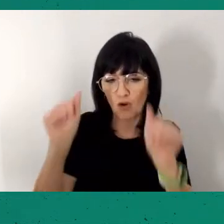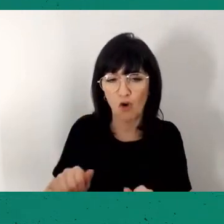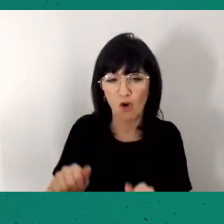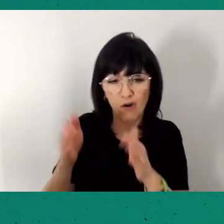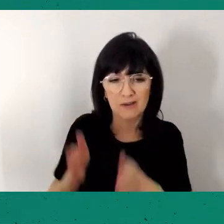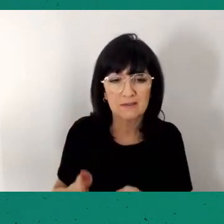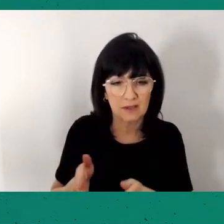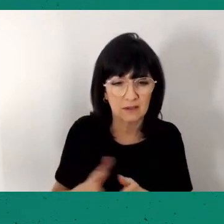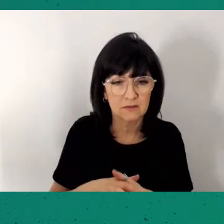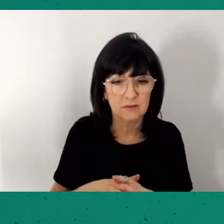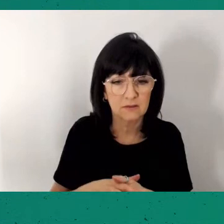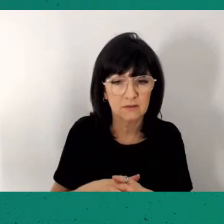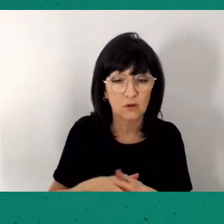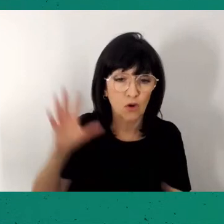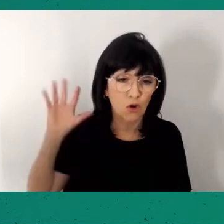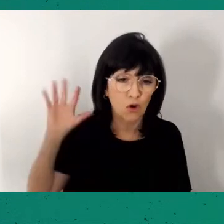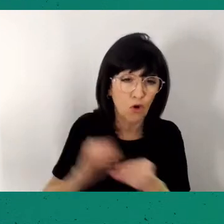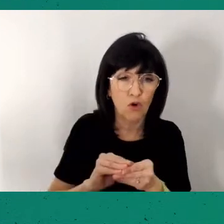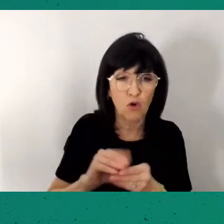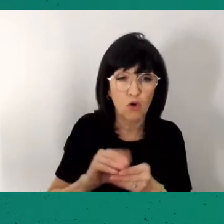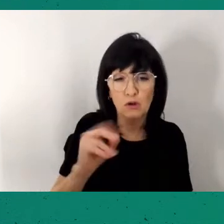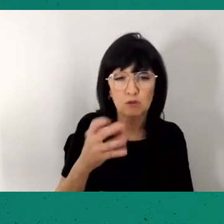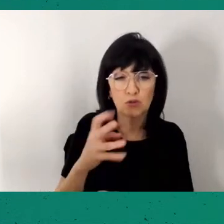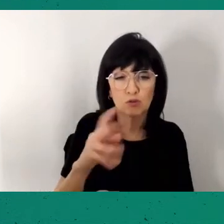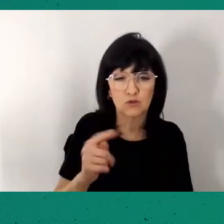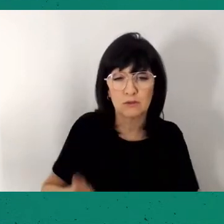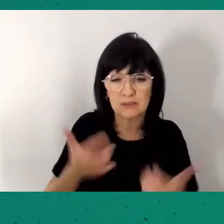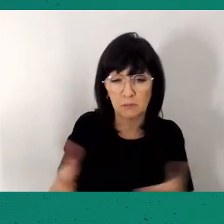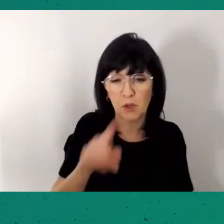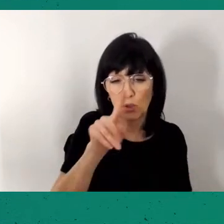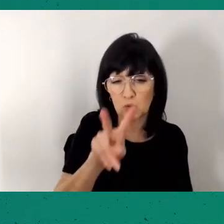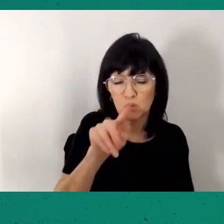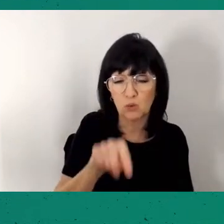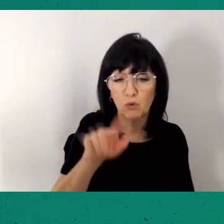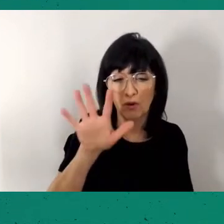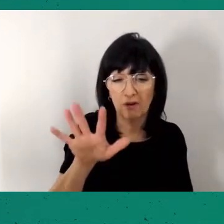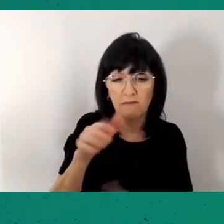Altogether, DuPont spent roughly $2.5 million, including